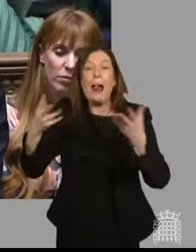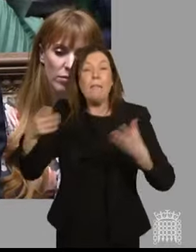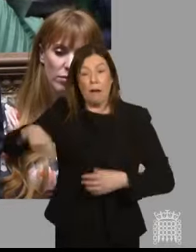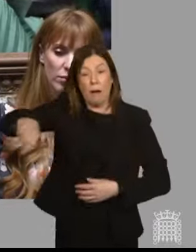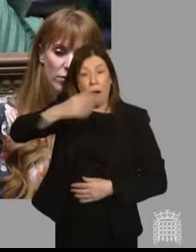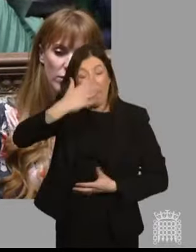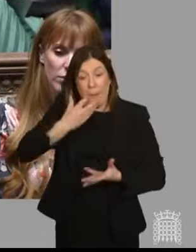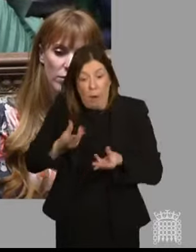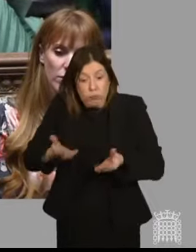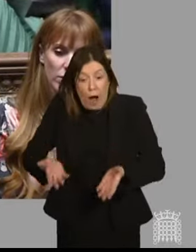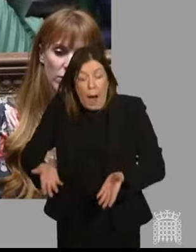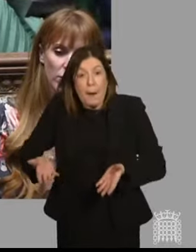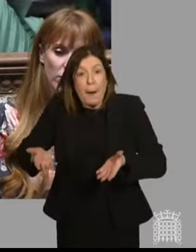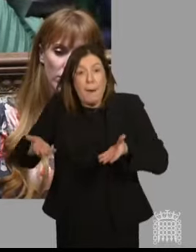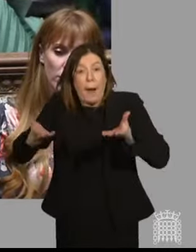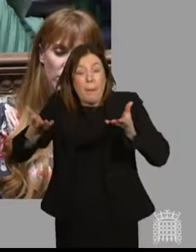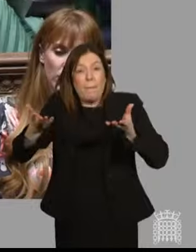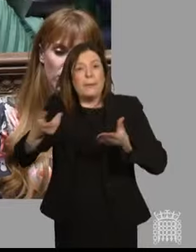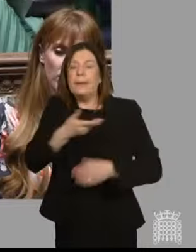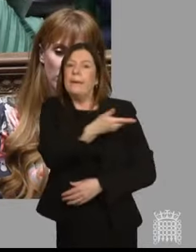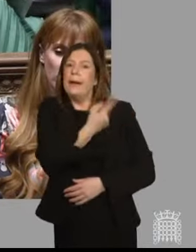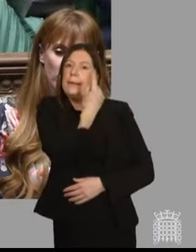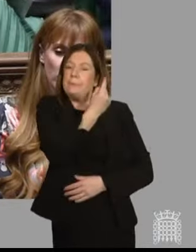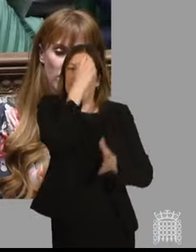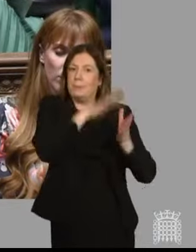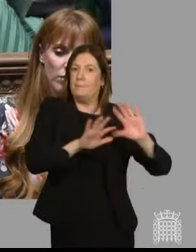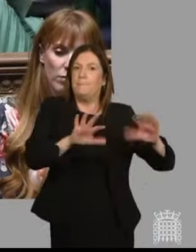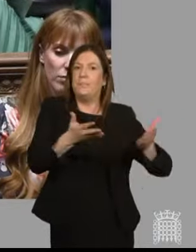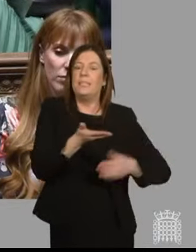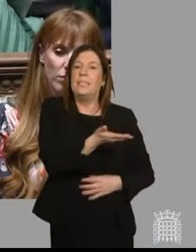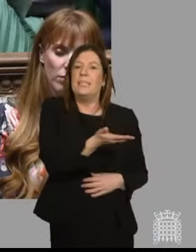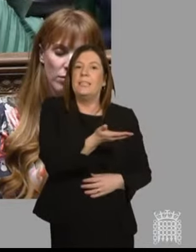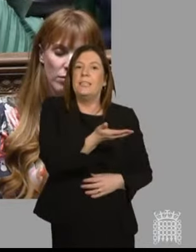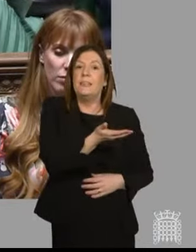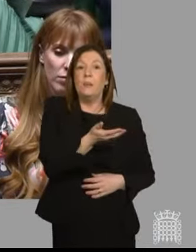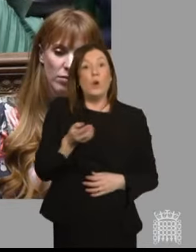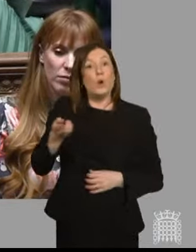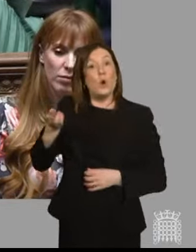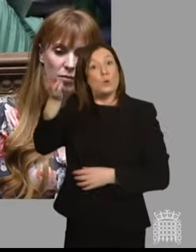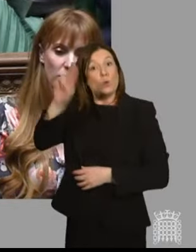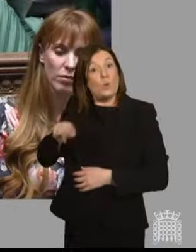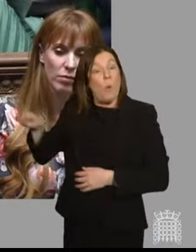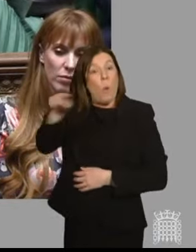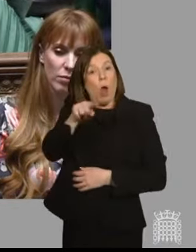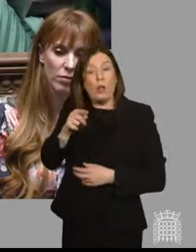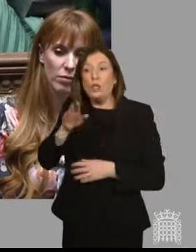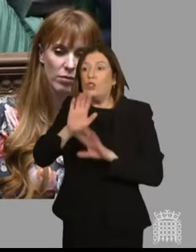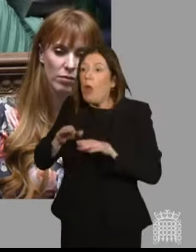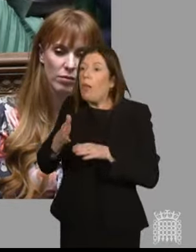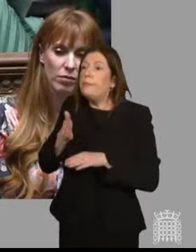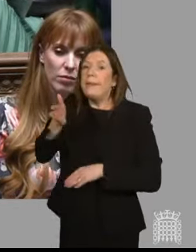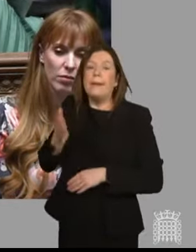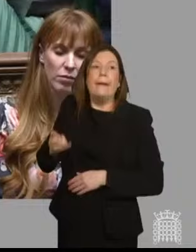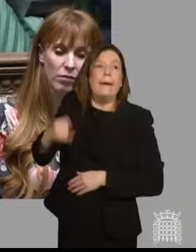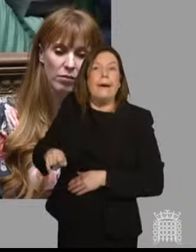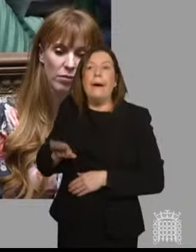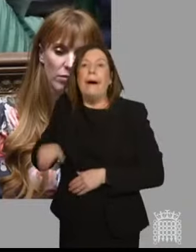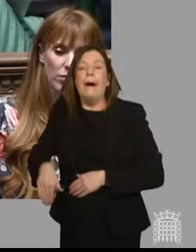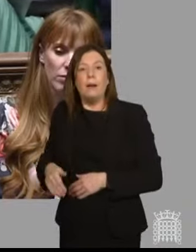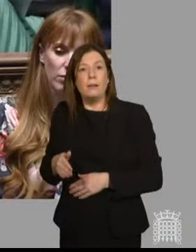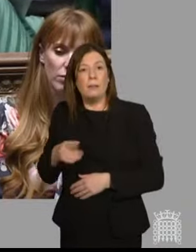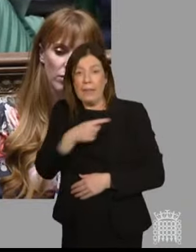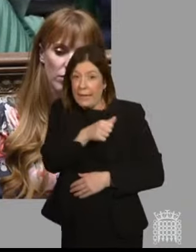any schools where kids no longer turn up, and he doesn't understand what it's like to wait for a hospital